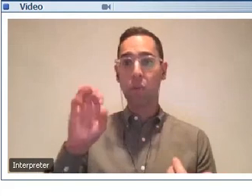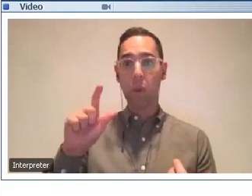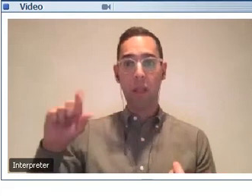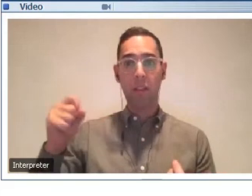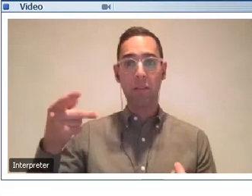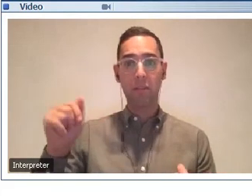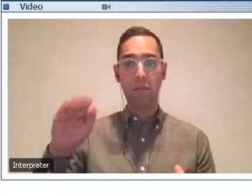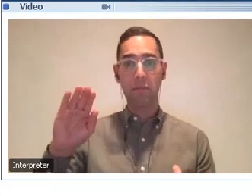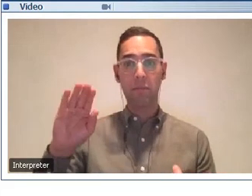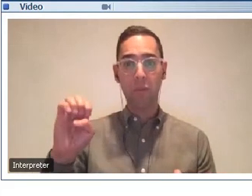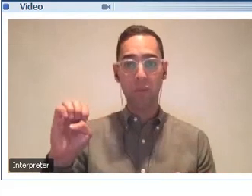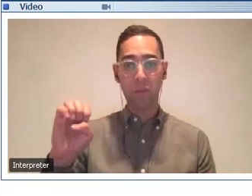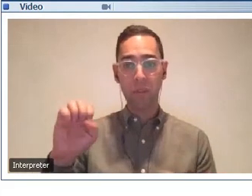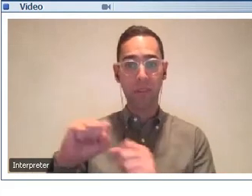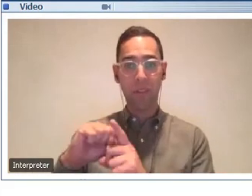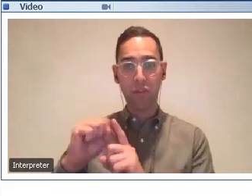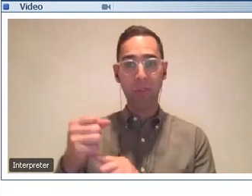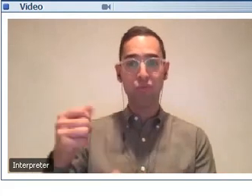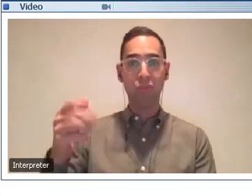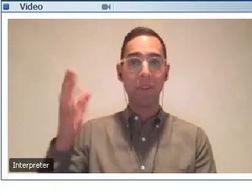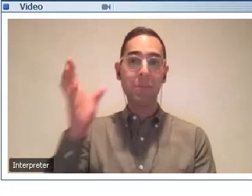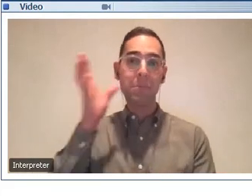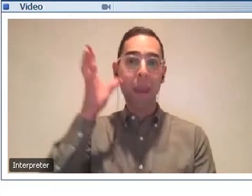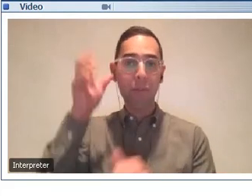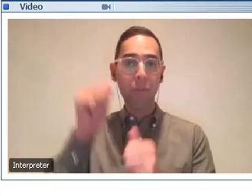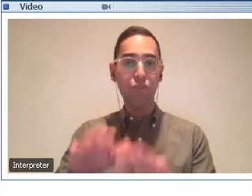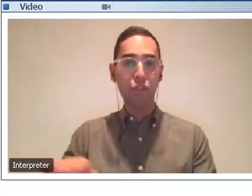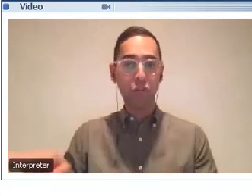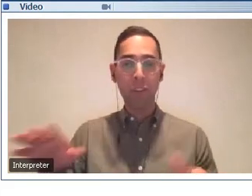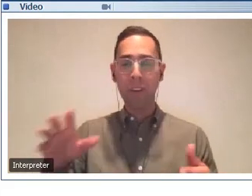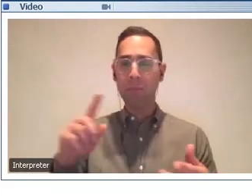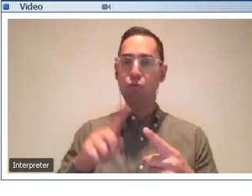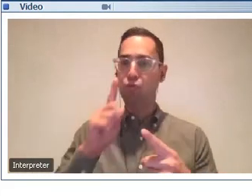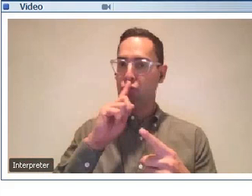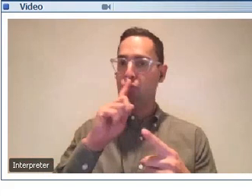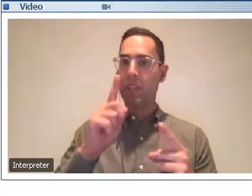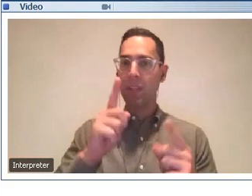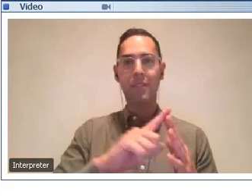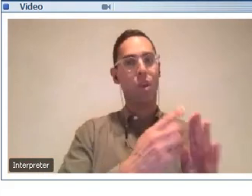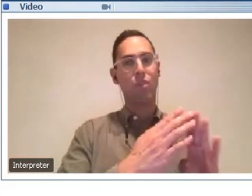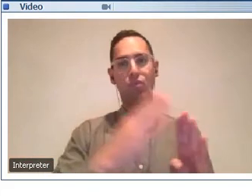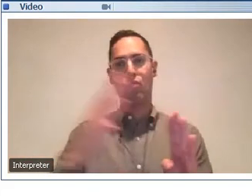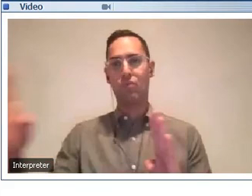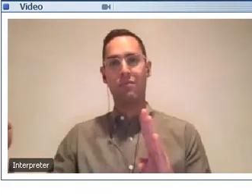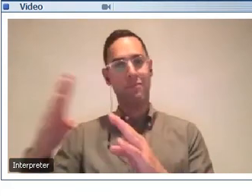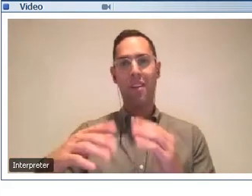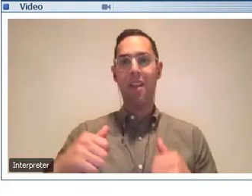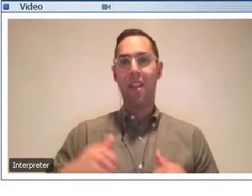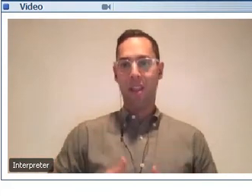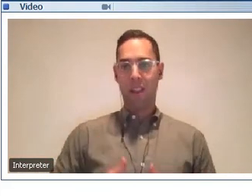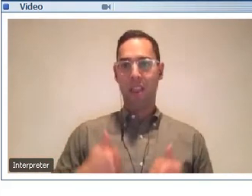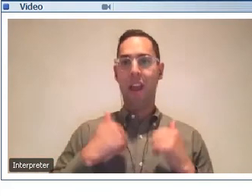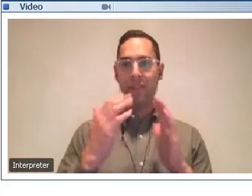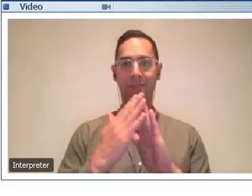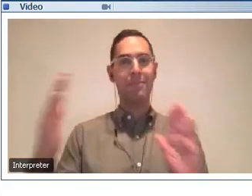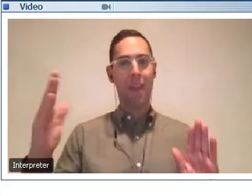or elder care. It truly is a lifespan need. That's absolutely right. That's a great point,